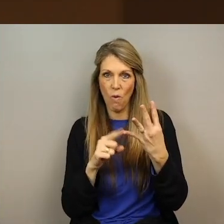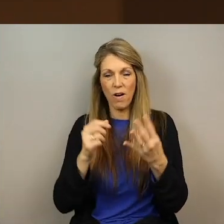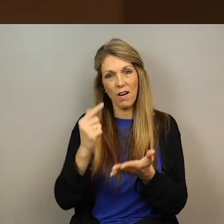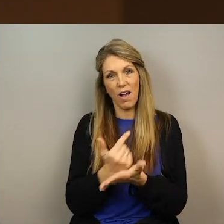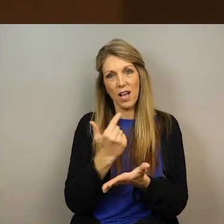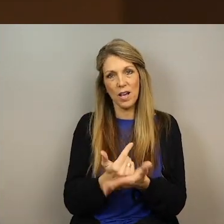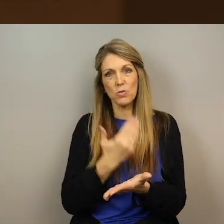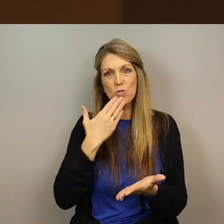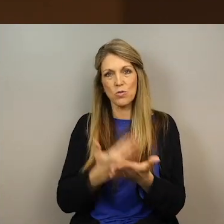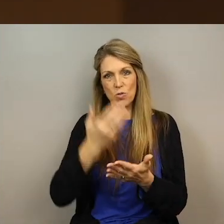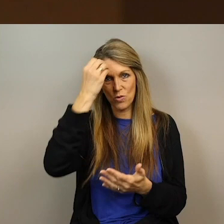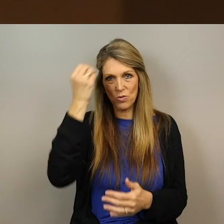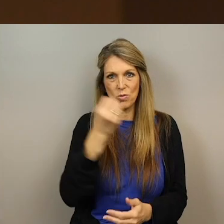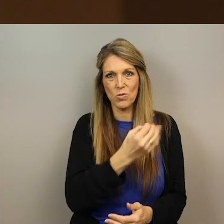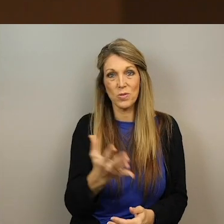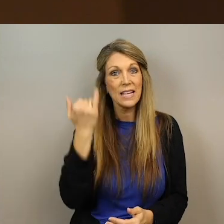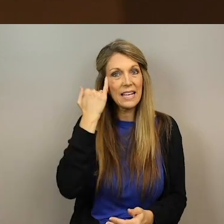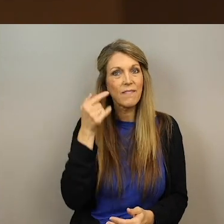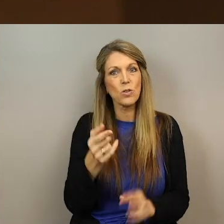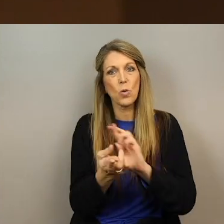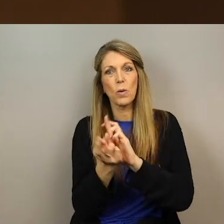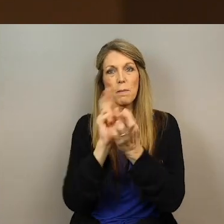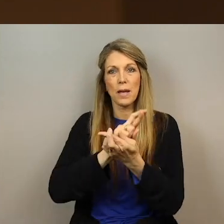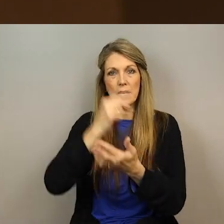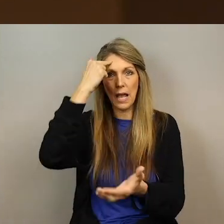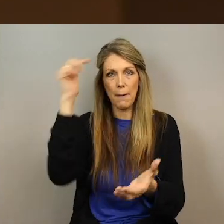news for those who repent and